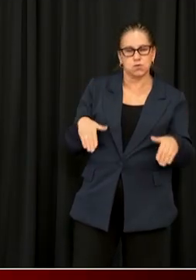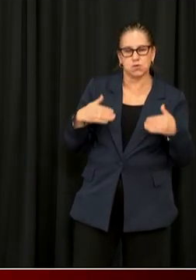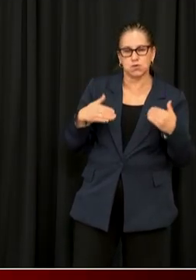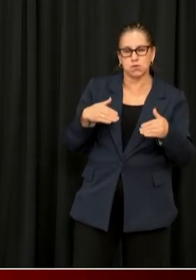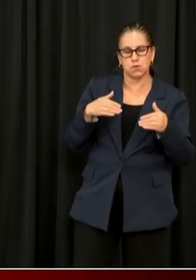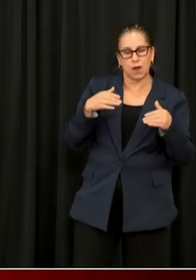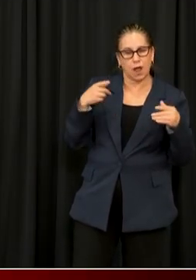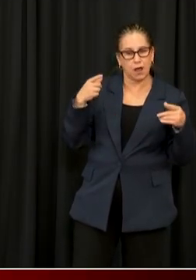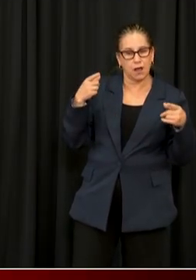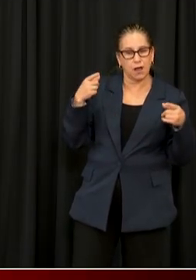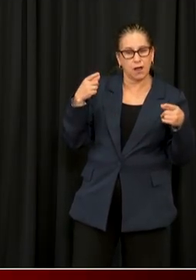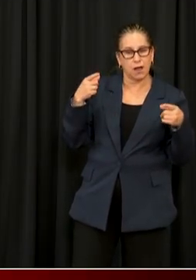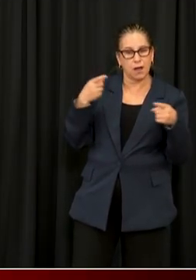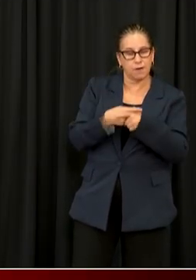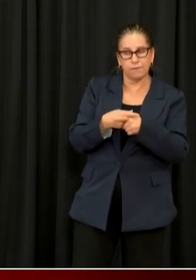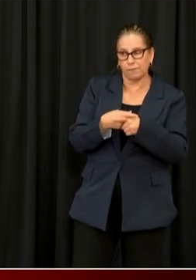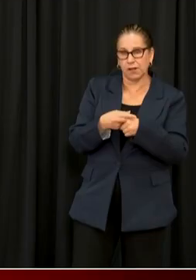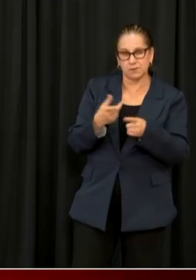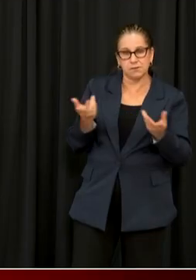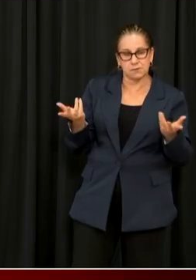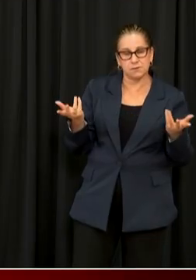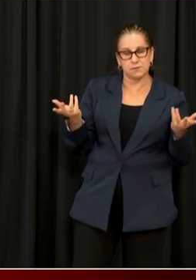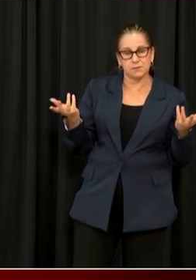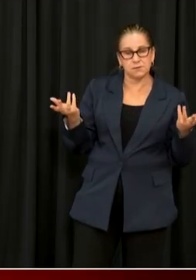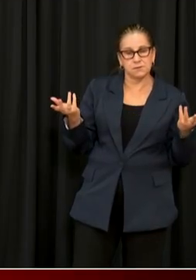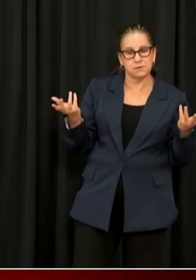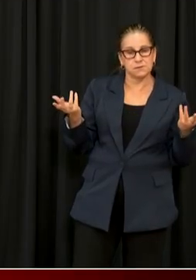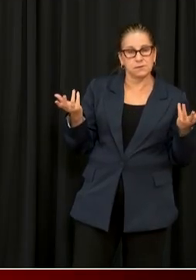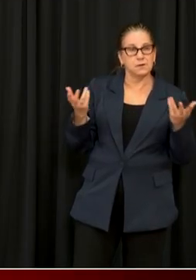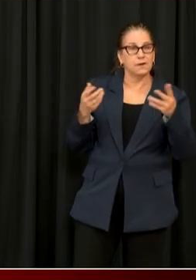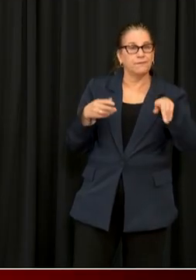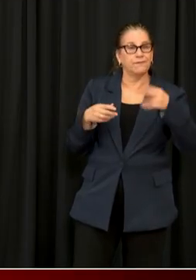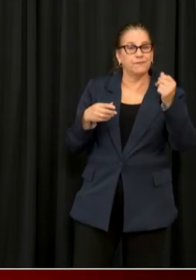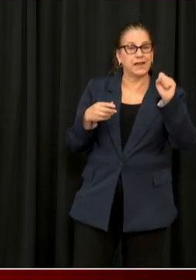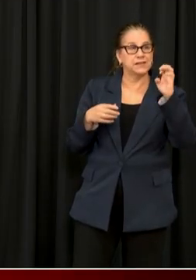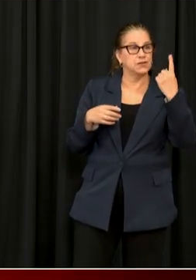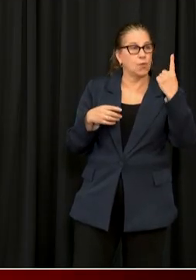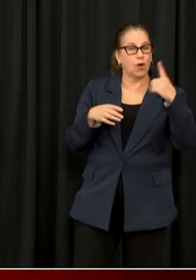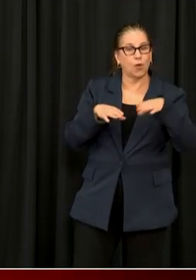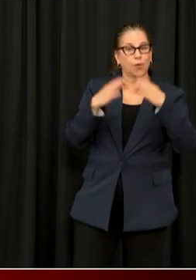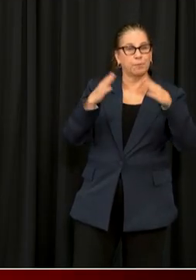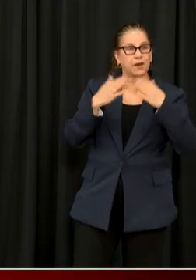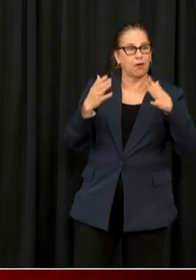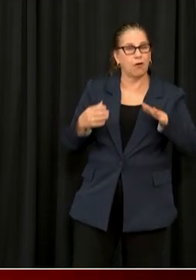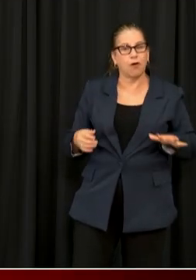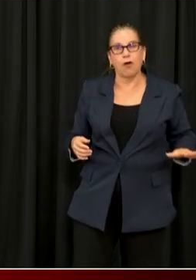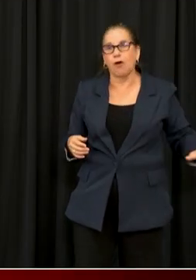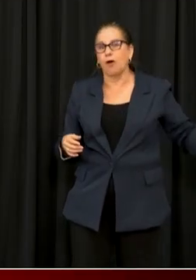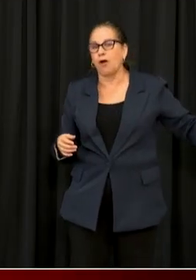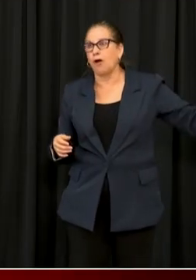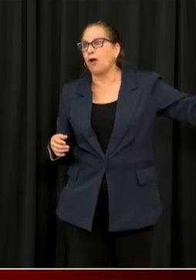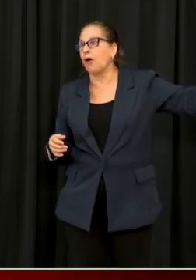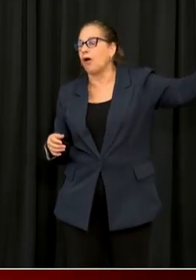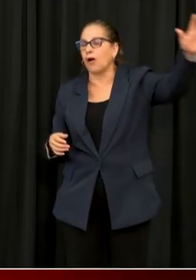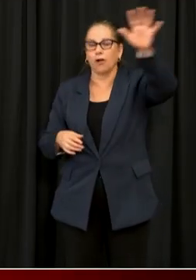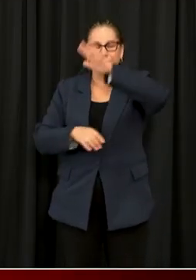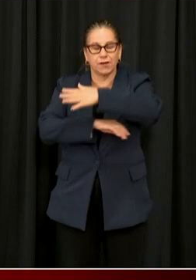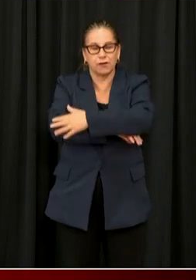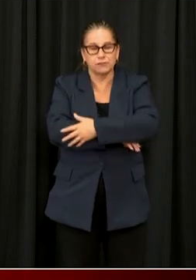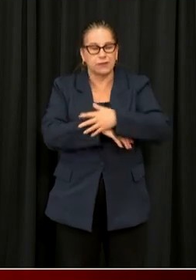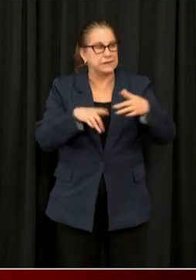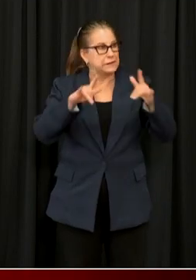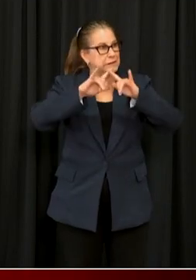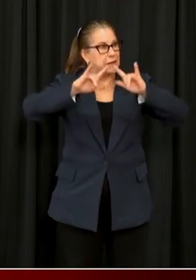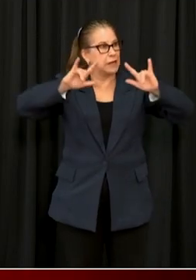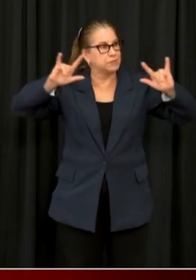phased reopenings happening across the country at the same time that we have mass gatherings. And so we are going